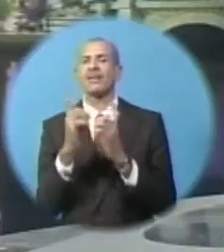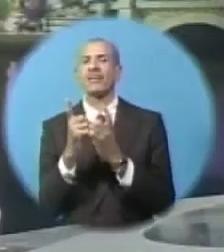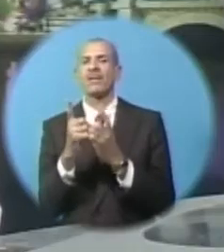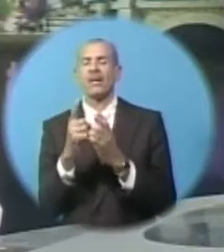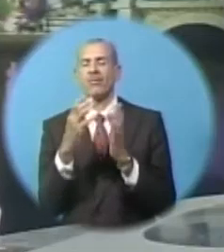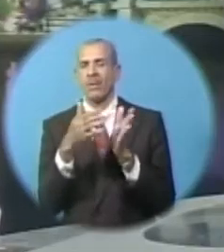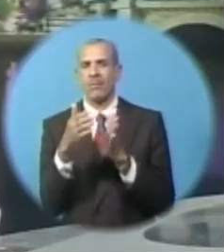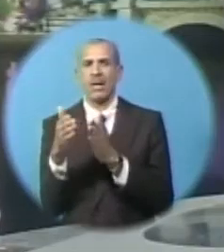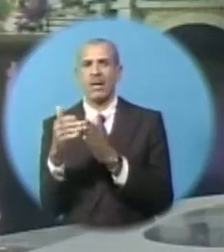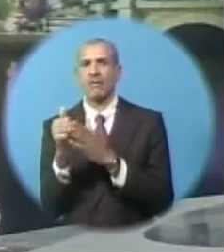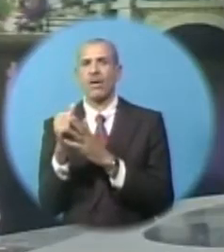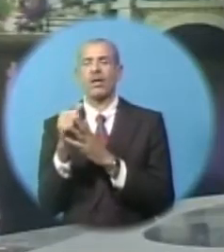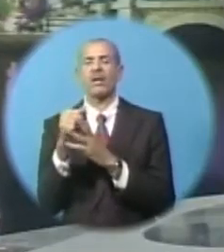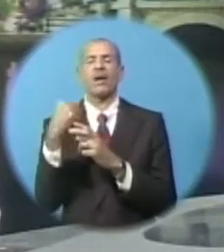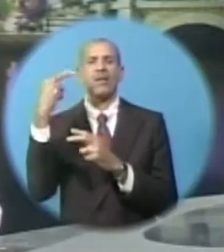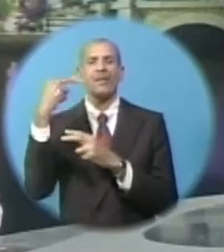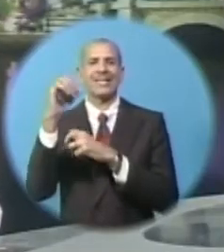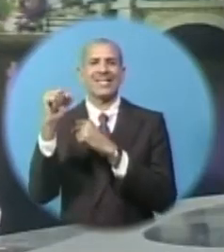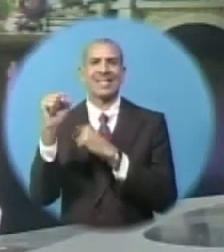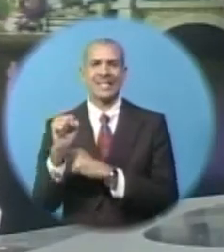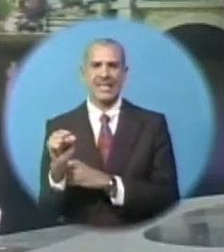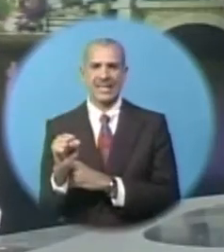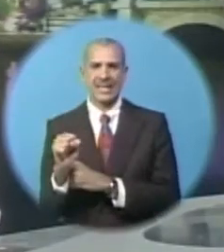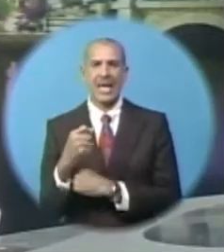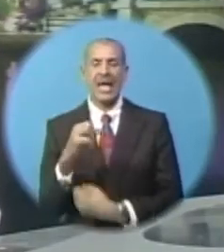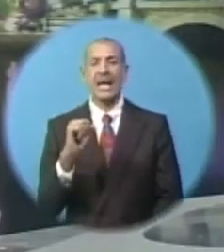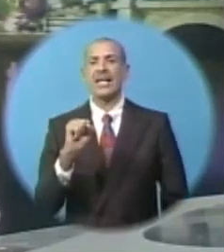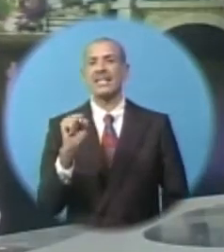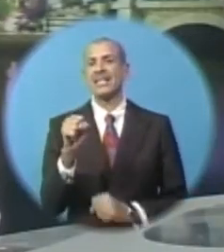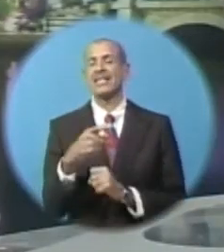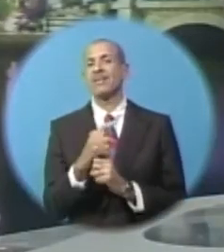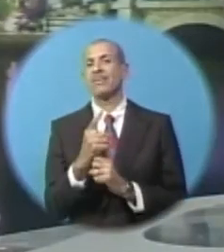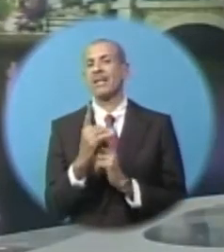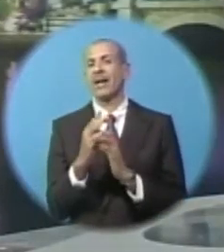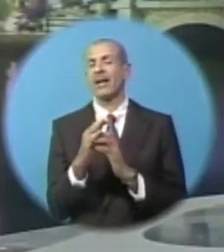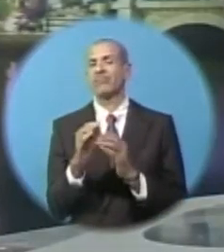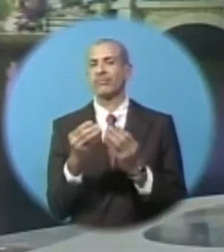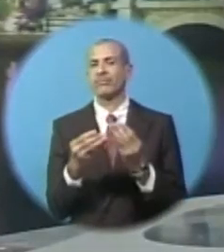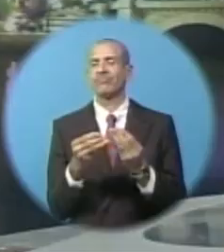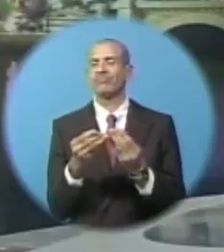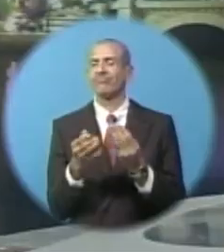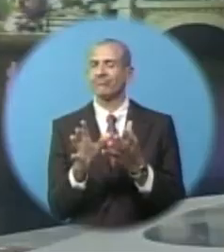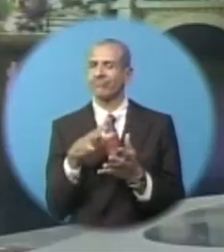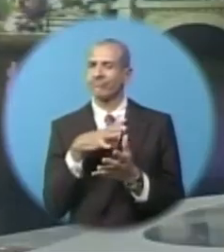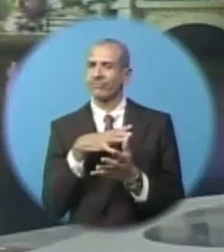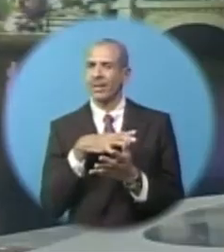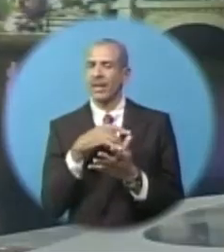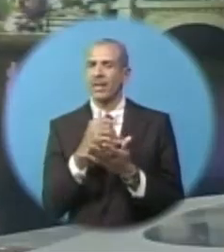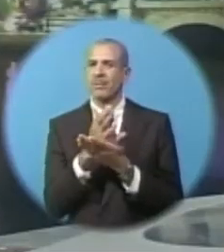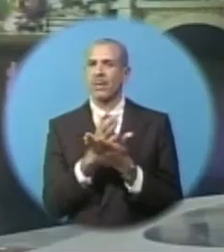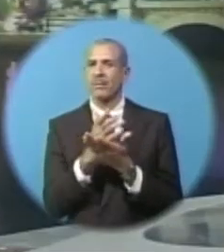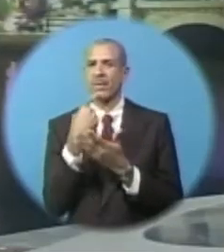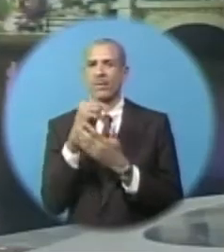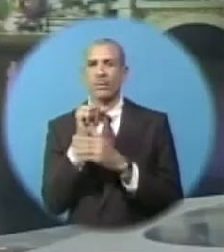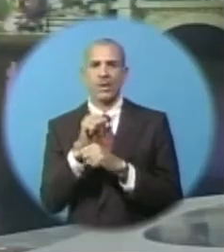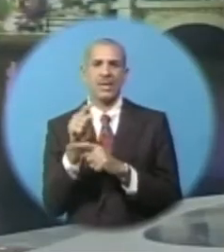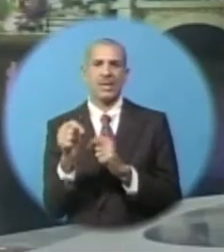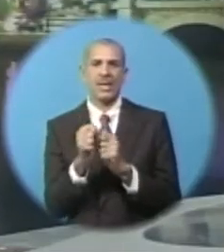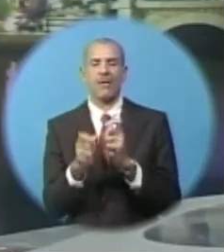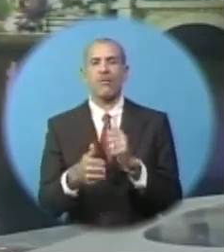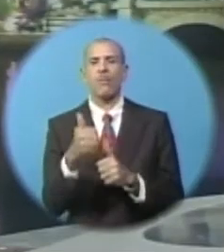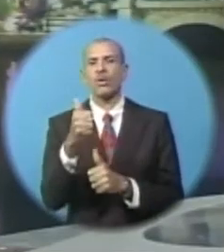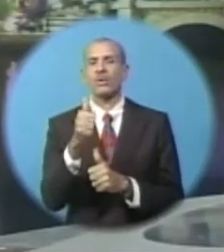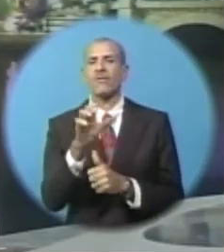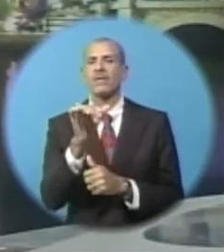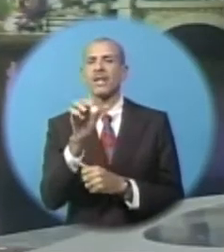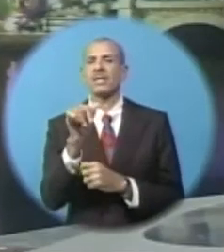upgrades for the Atlantic hurricane season. Systems are currently stable, and she says this is due in part to cooperation from most